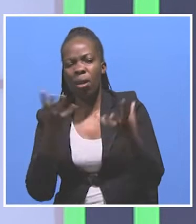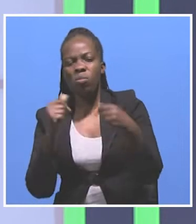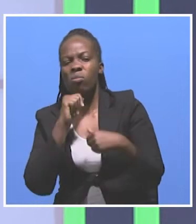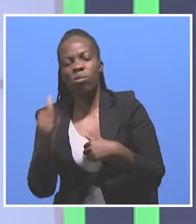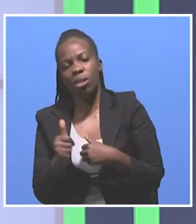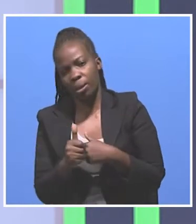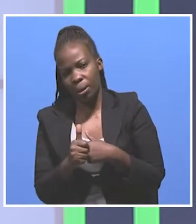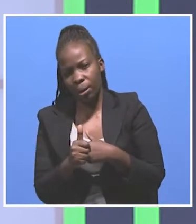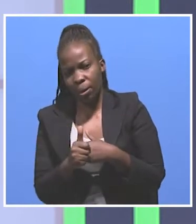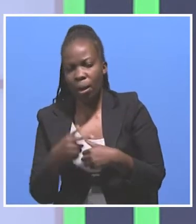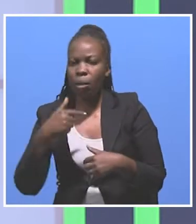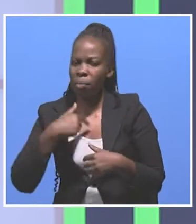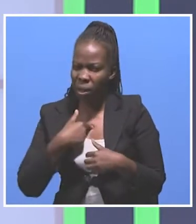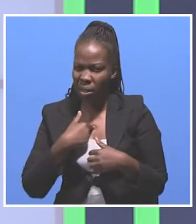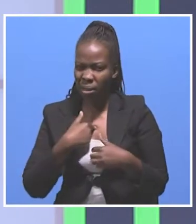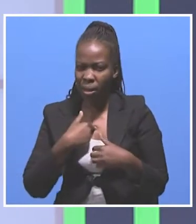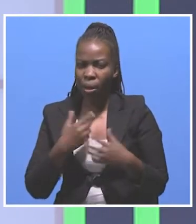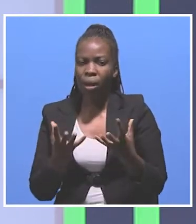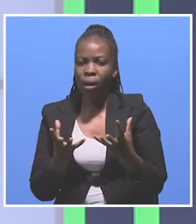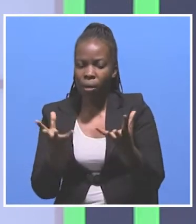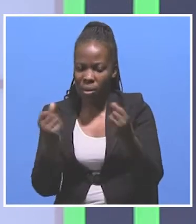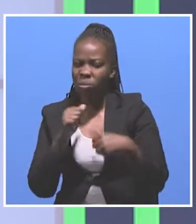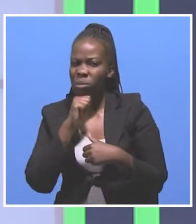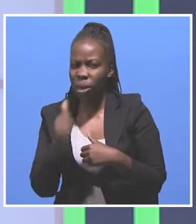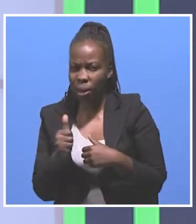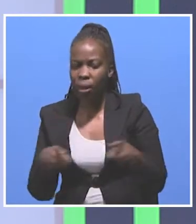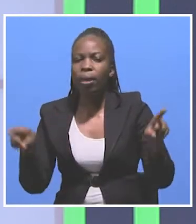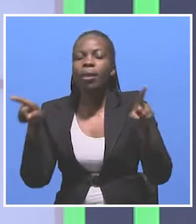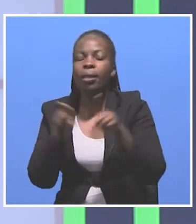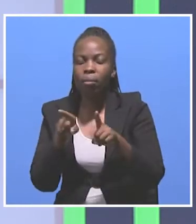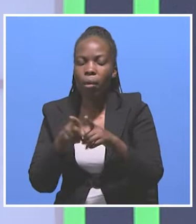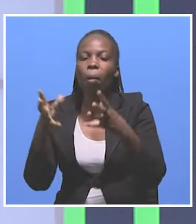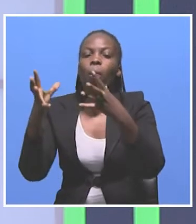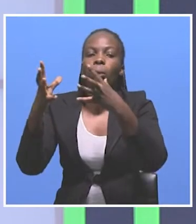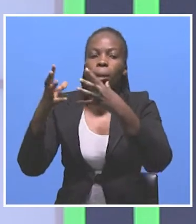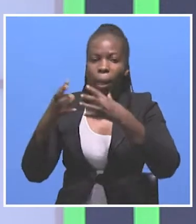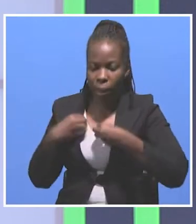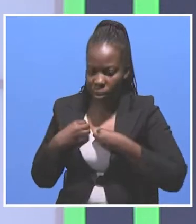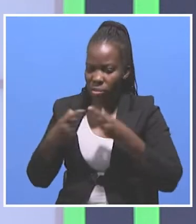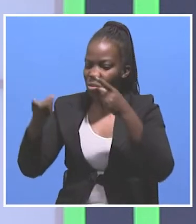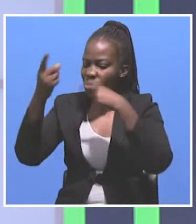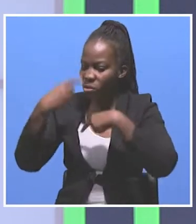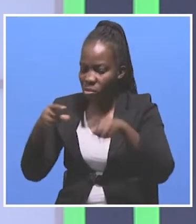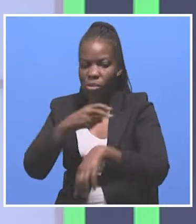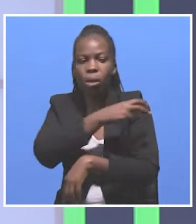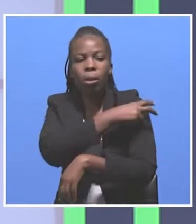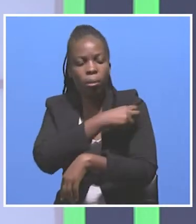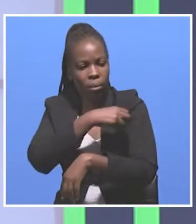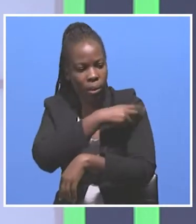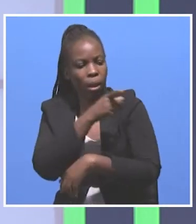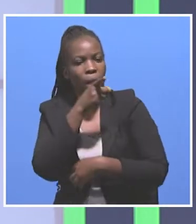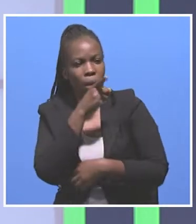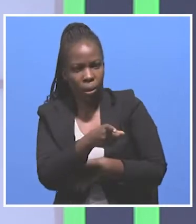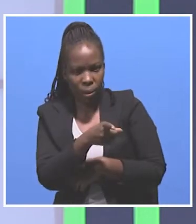I don't just want it. Even those should be accepted to come to the health facility and taken